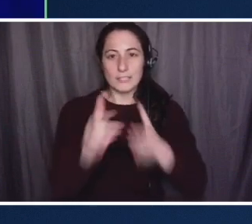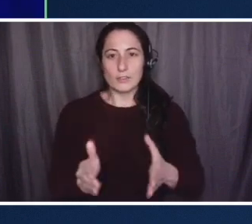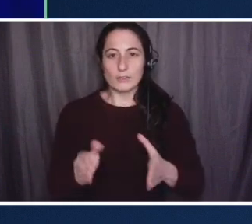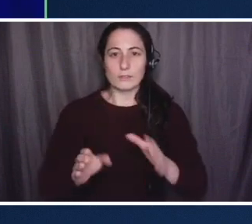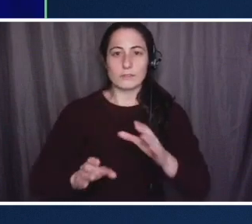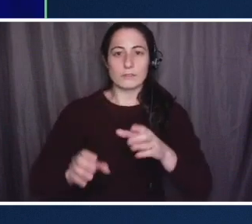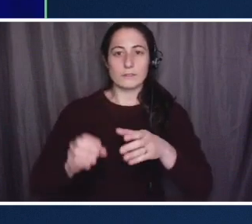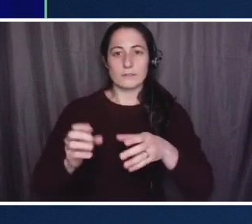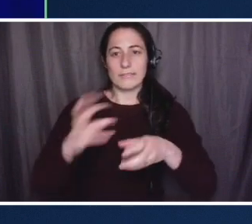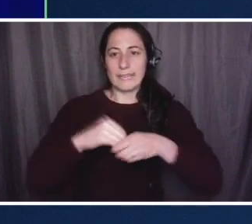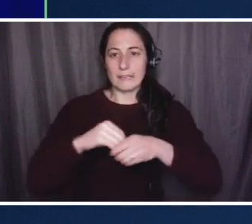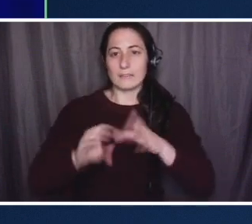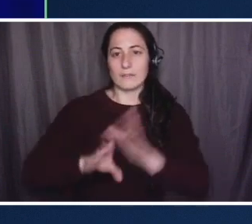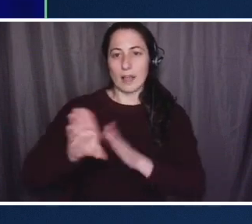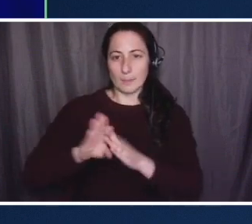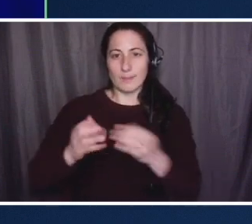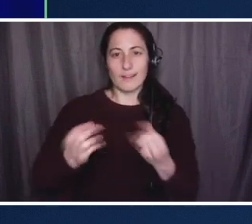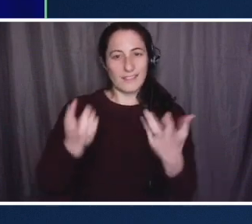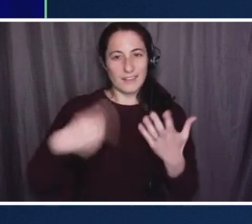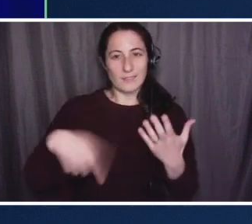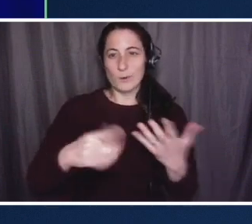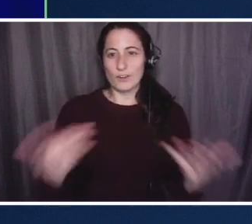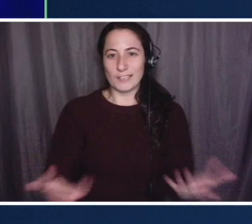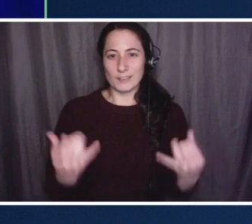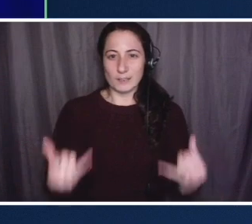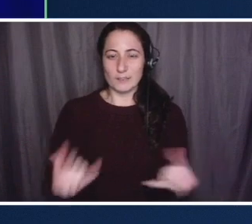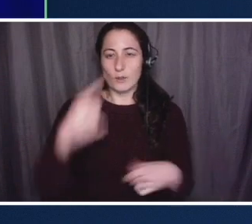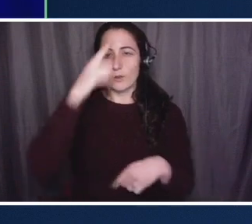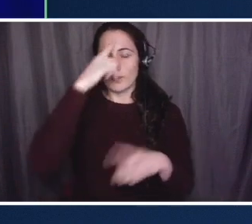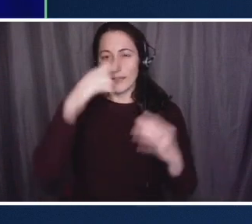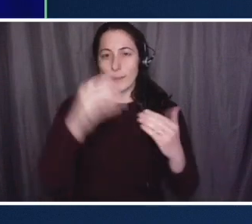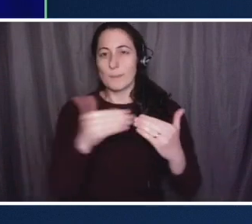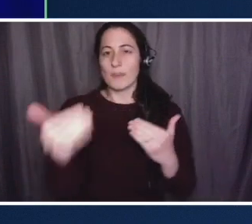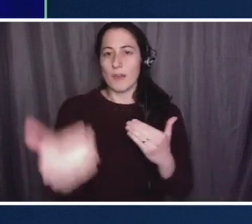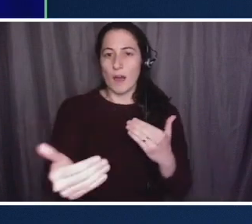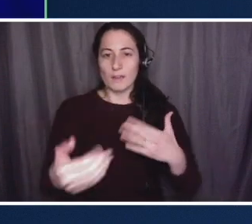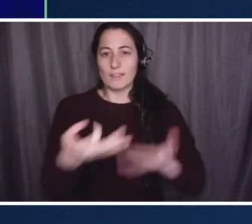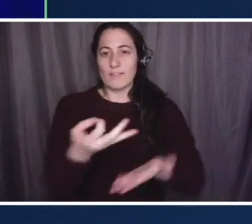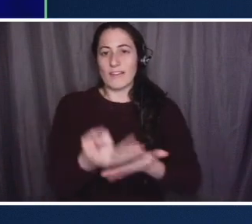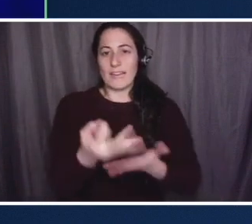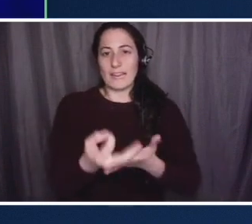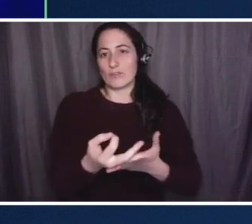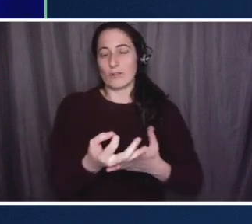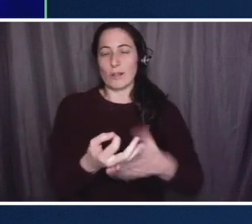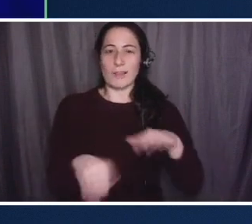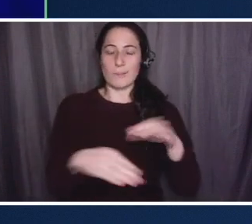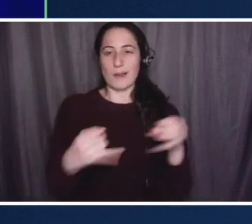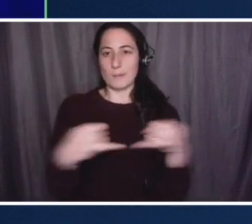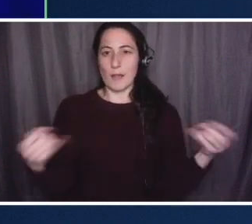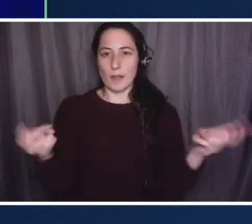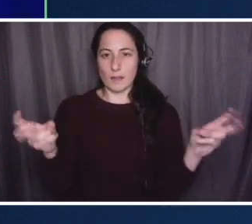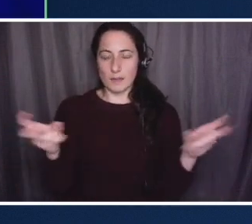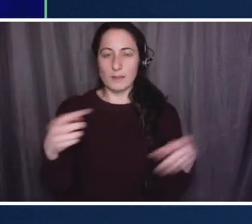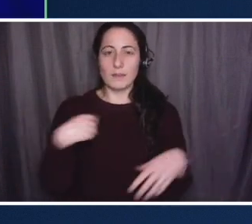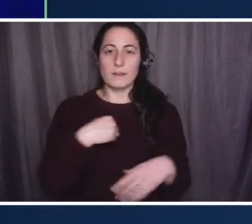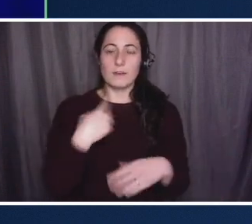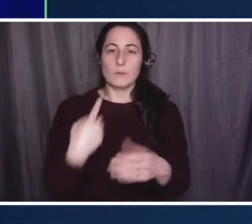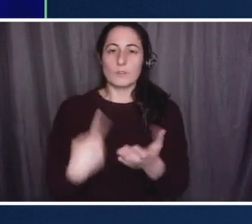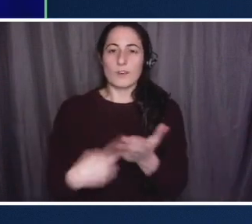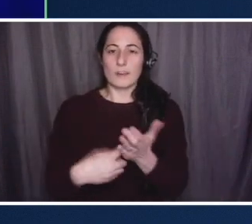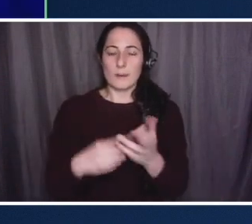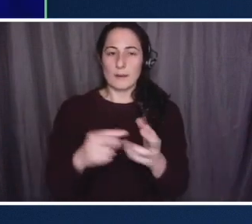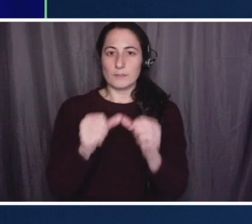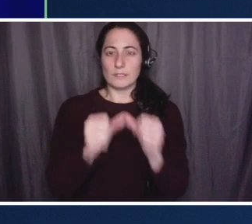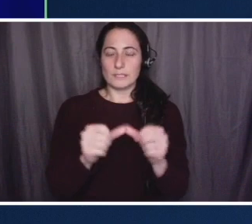need to be thinking beyond our bottom line, and bottom line being the financial bottom line. And a friend of mine talks about sustainable impact. So how do we think about the